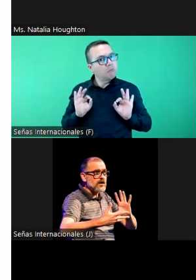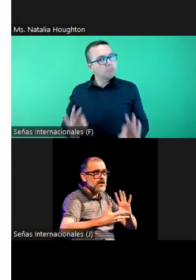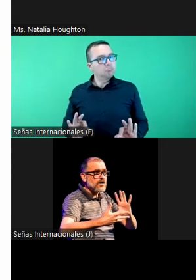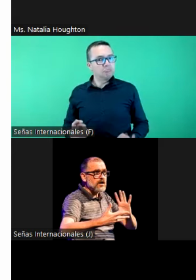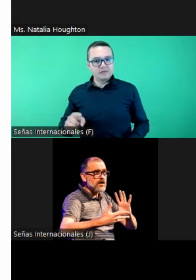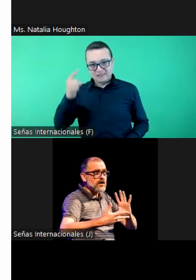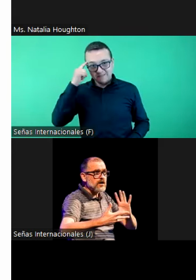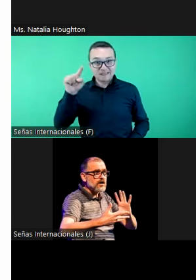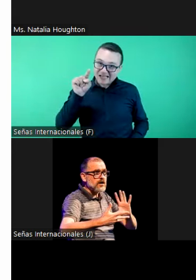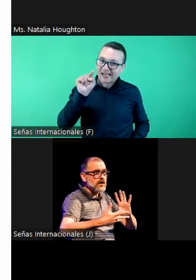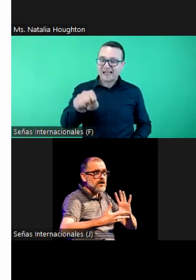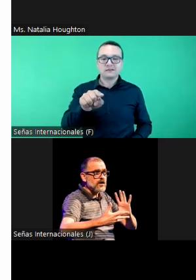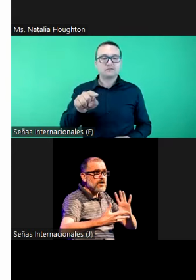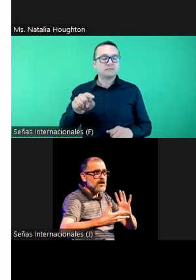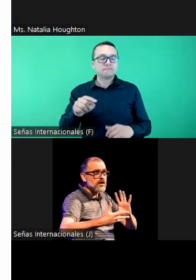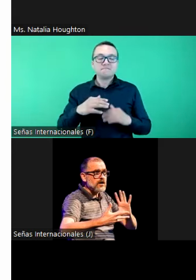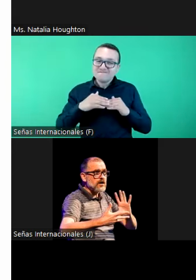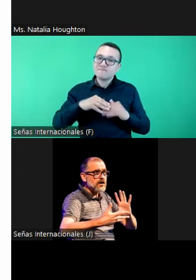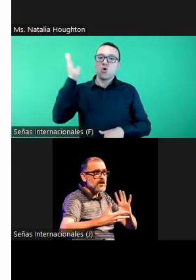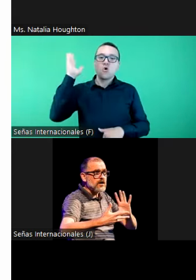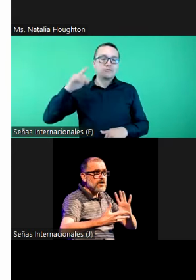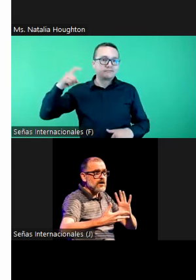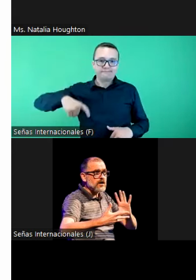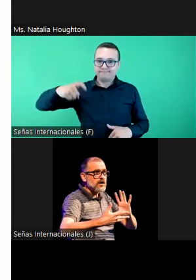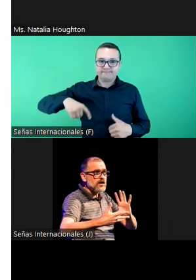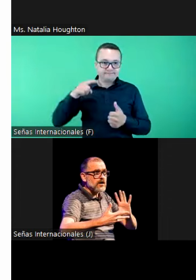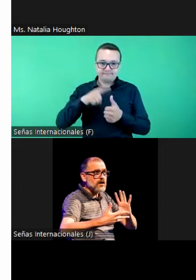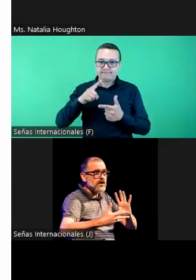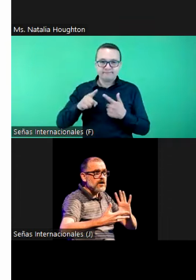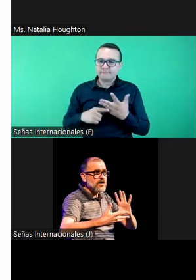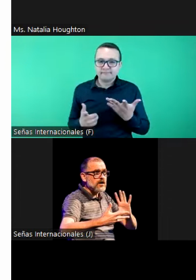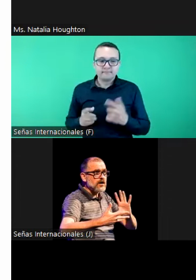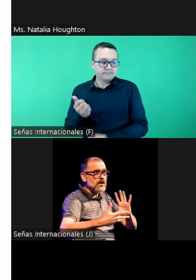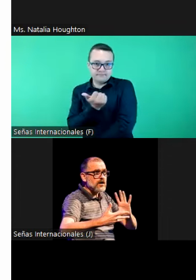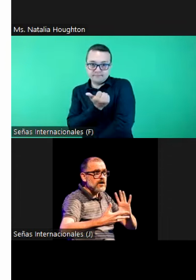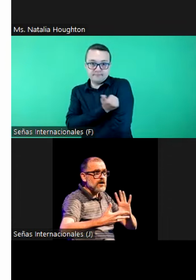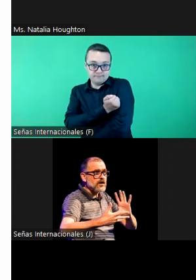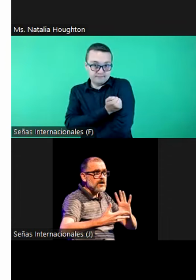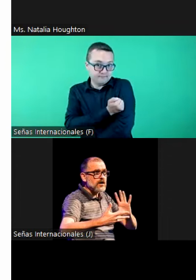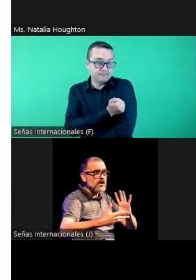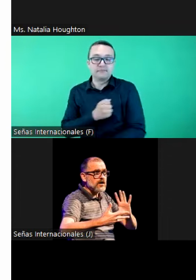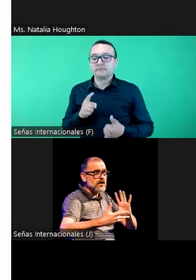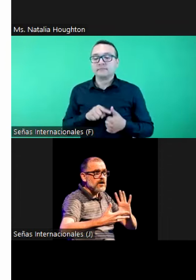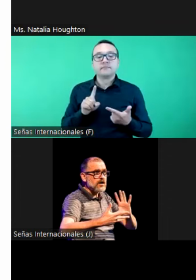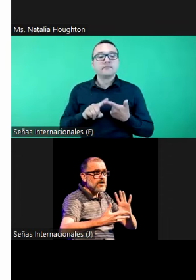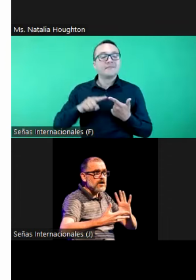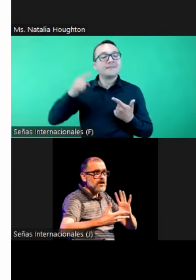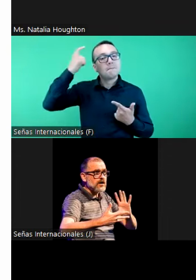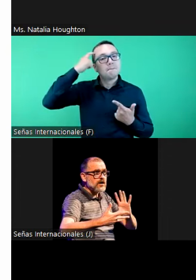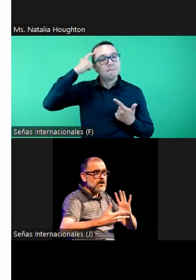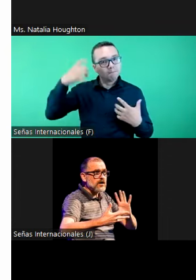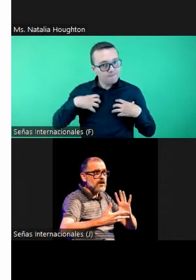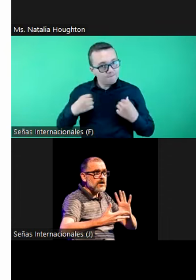very significant improvement for essential services, such as, for example,